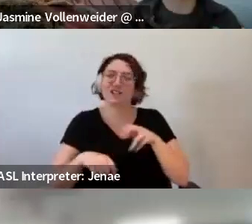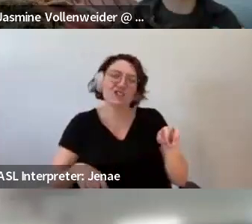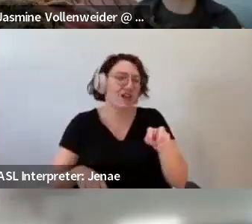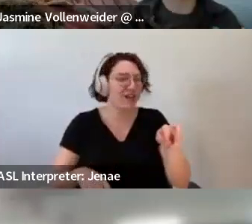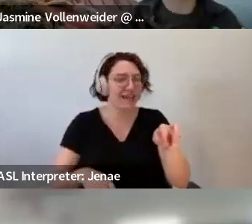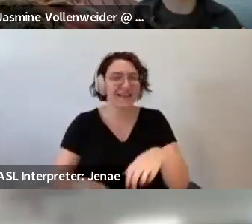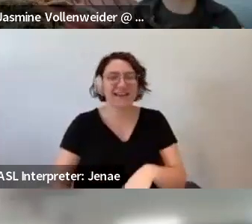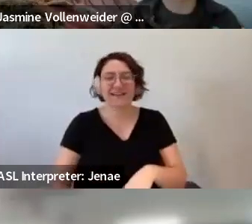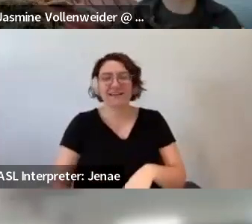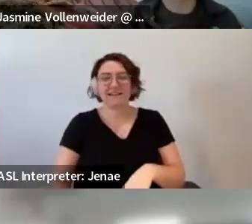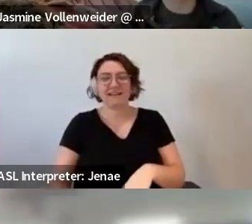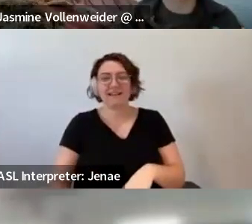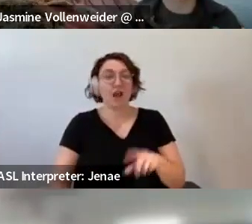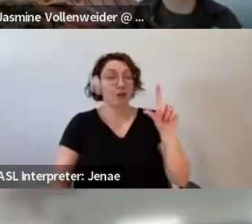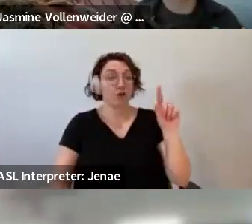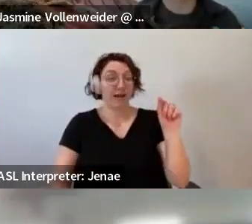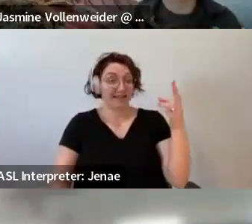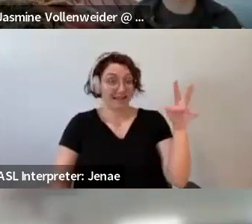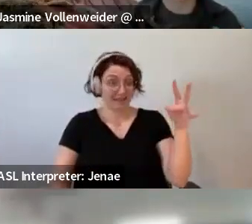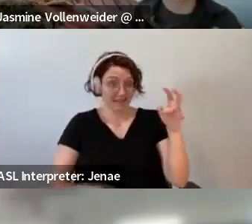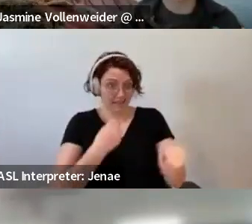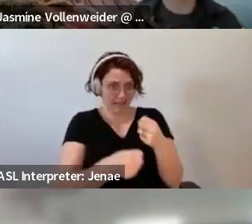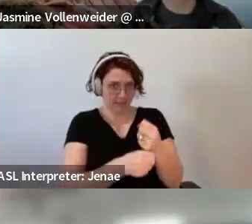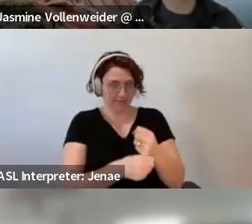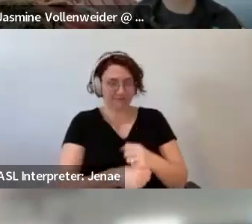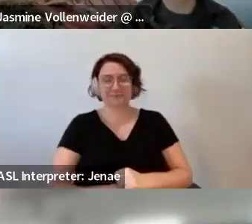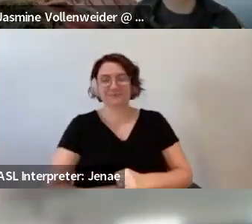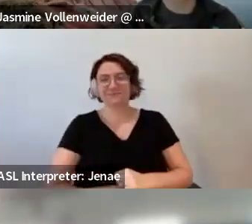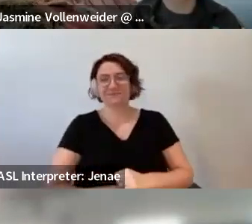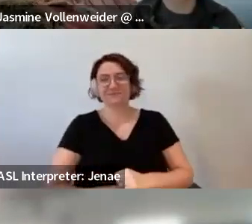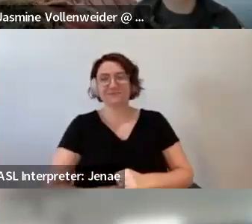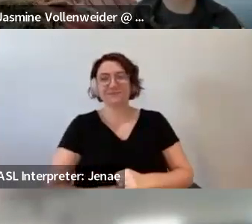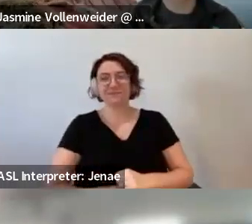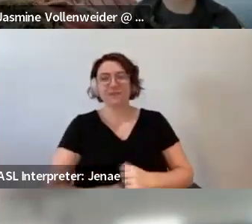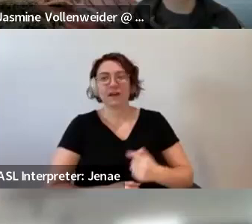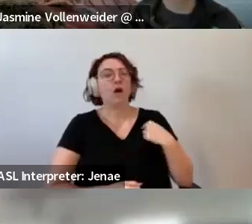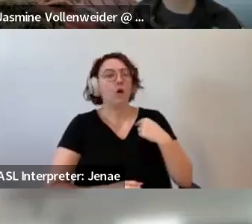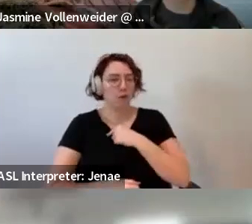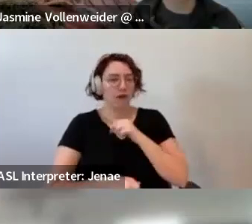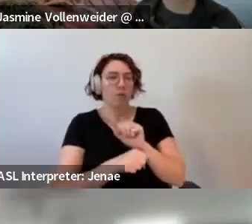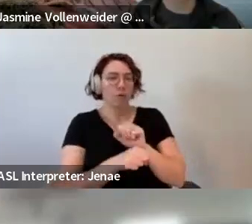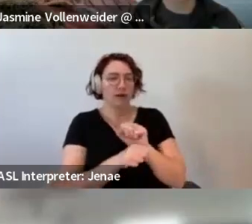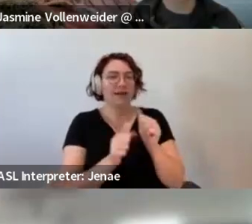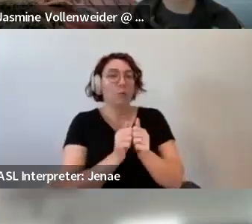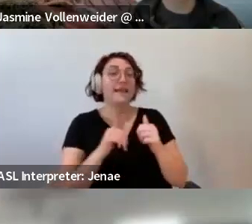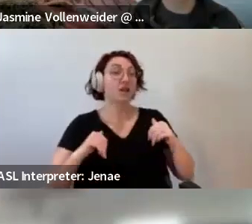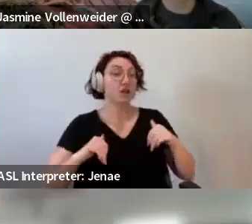It's 2017 and we are working with a youth